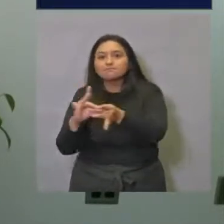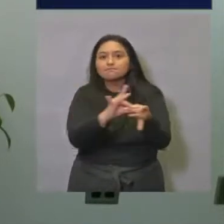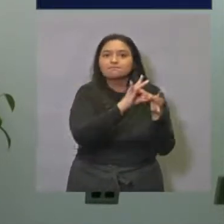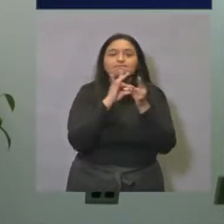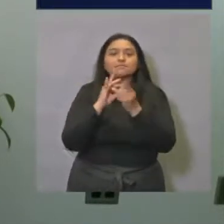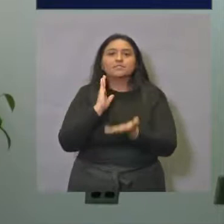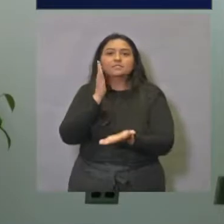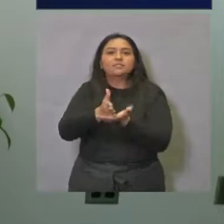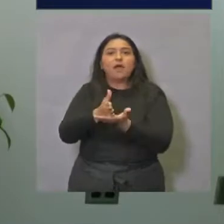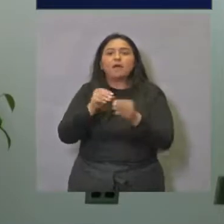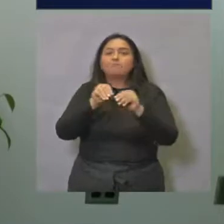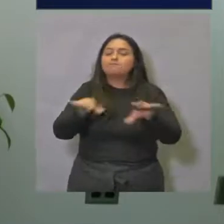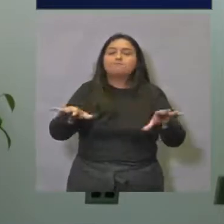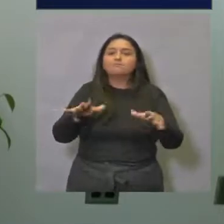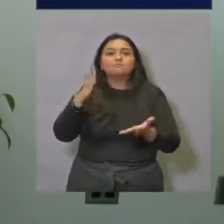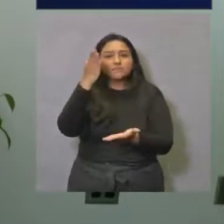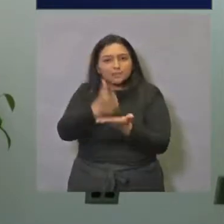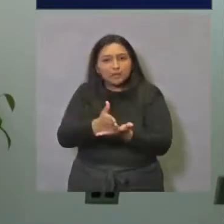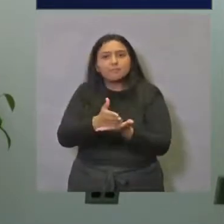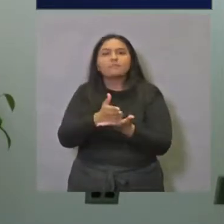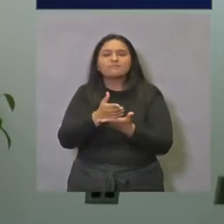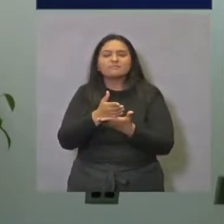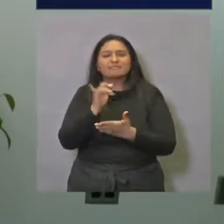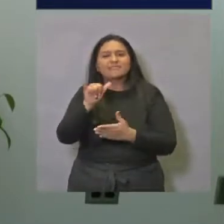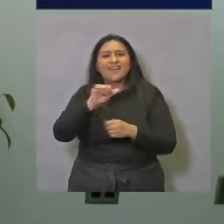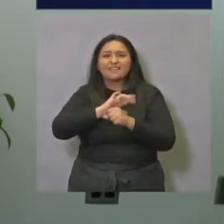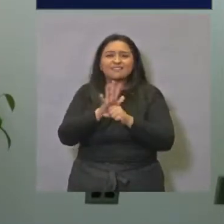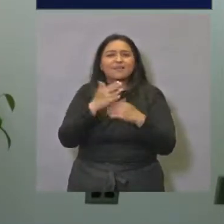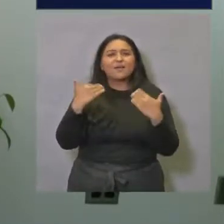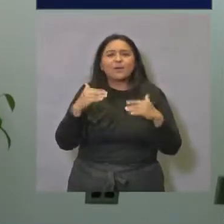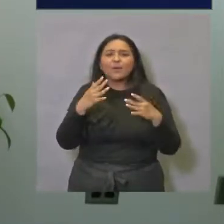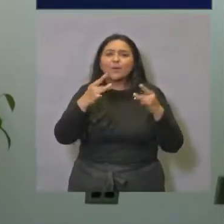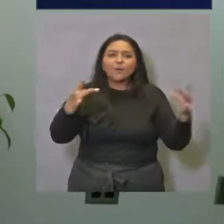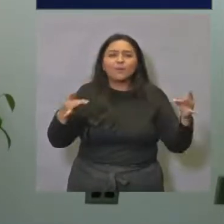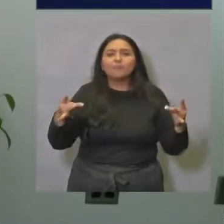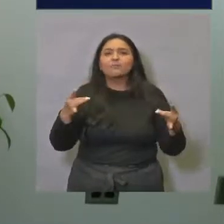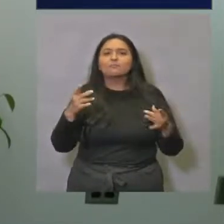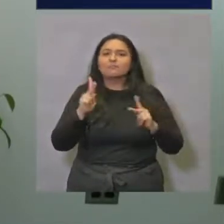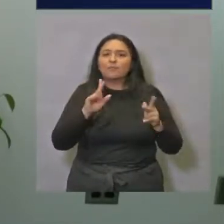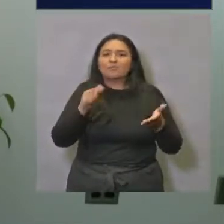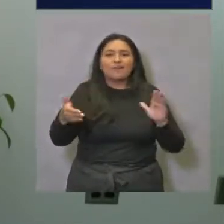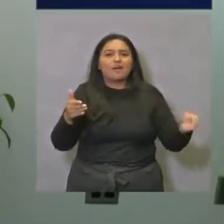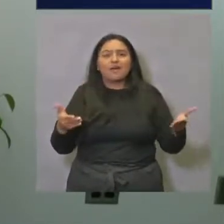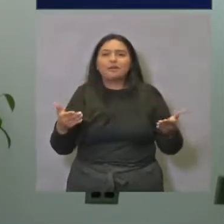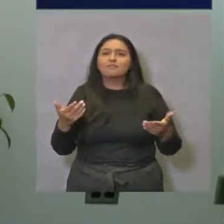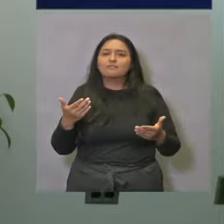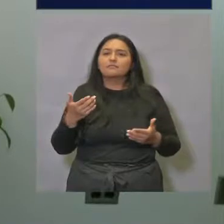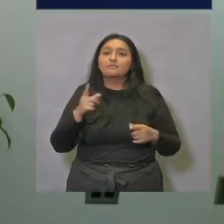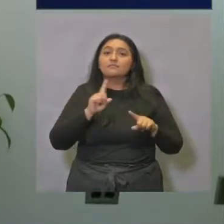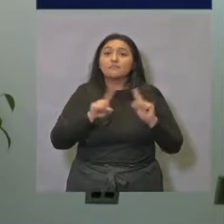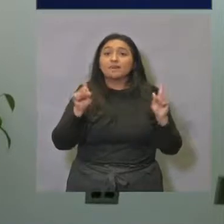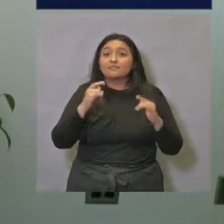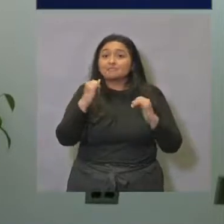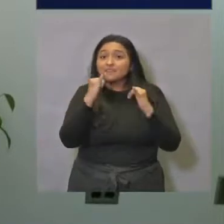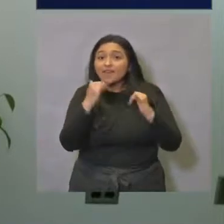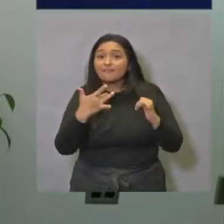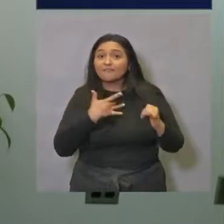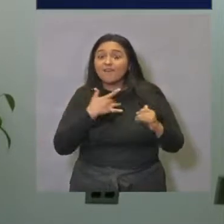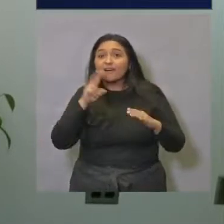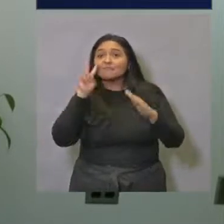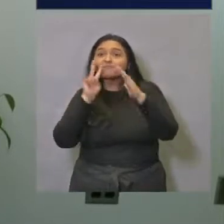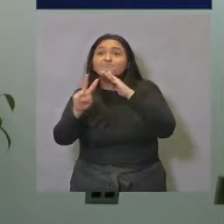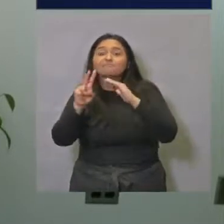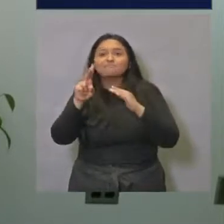family. And like so many of you, I do feel hopeful for the first time in a long time, which makes it even